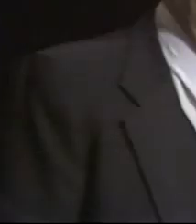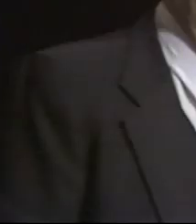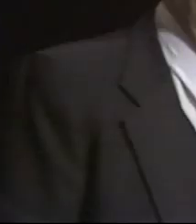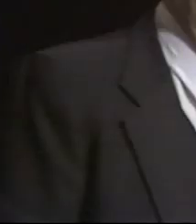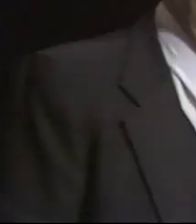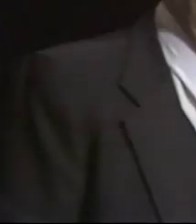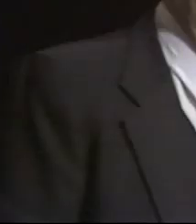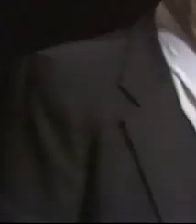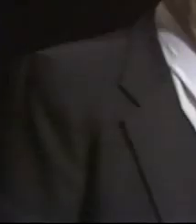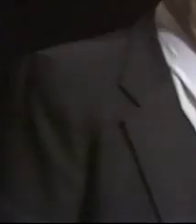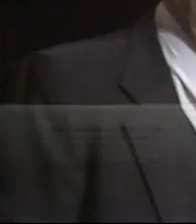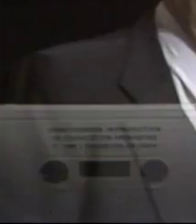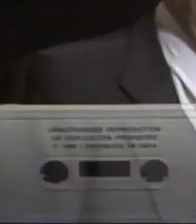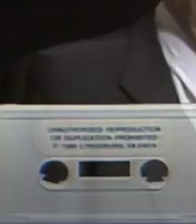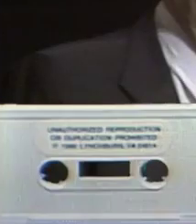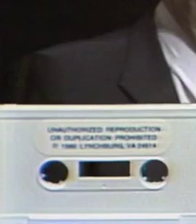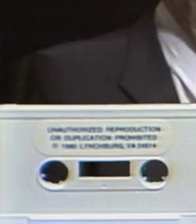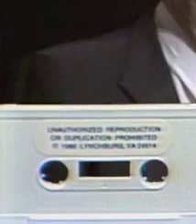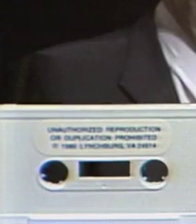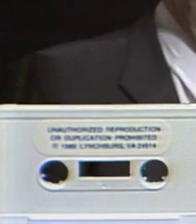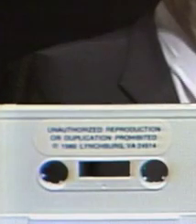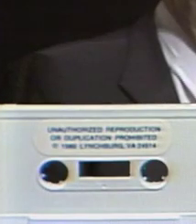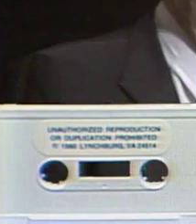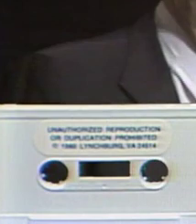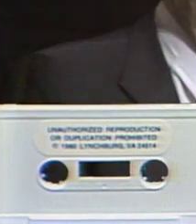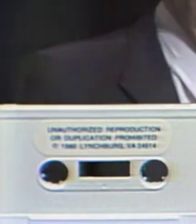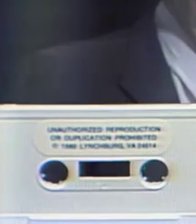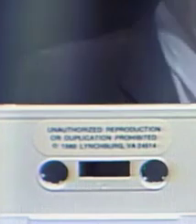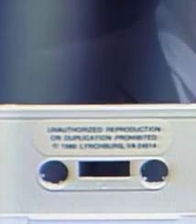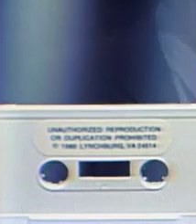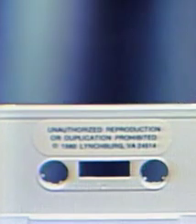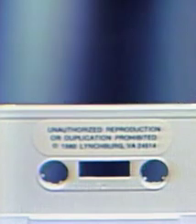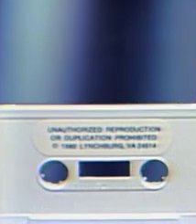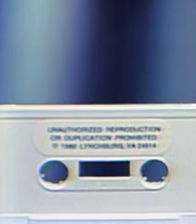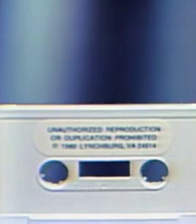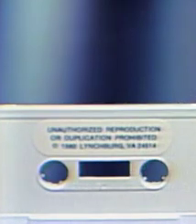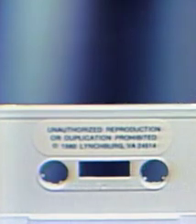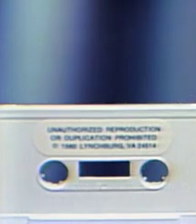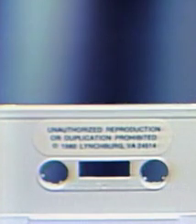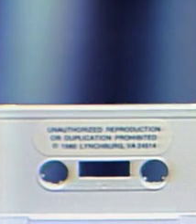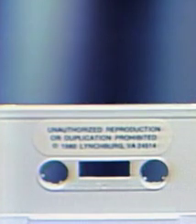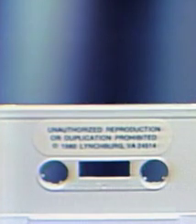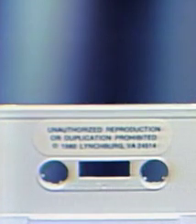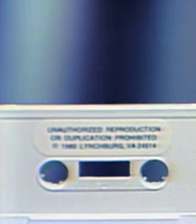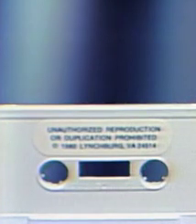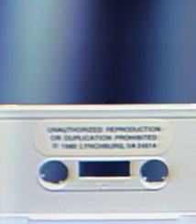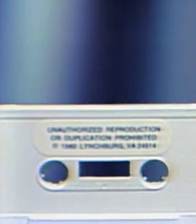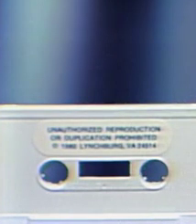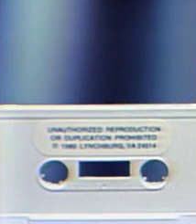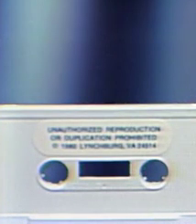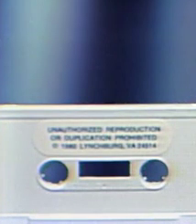would like an audio cassette of today's program, write to Jerry Falwell, Lynchburg, Virginia,